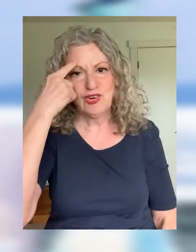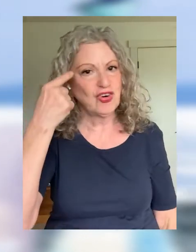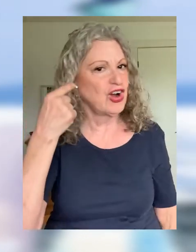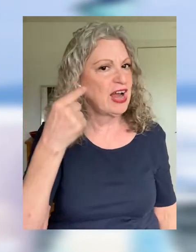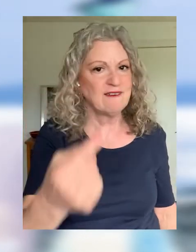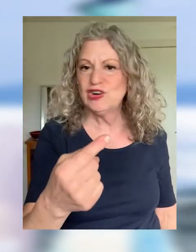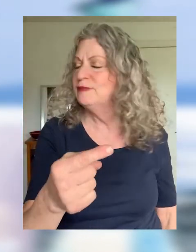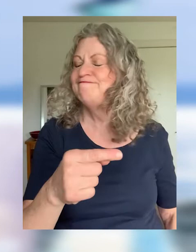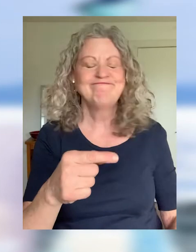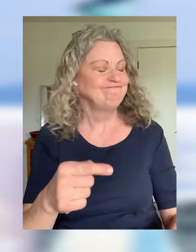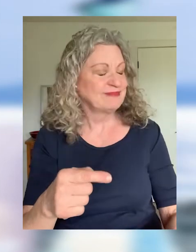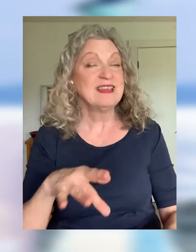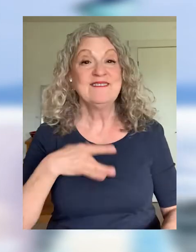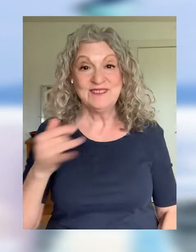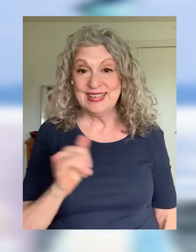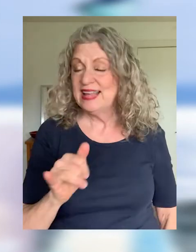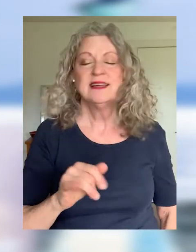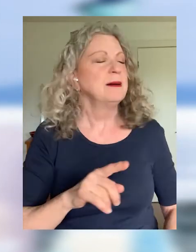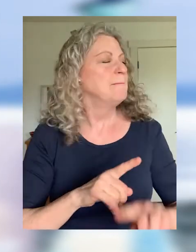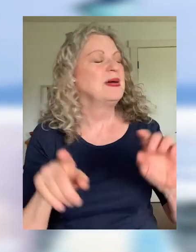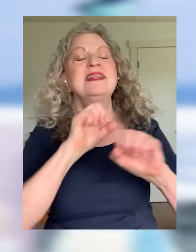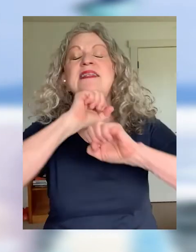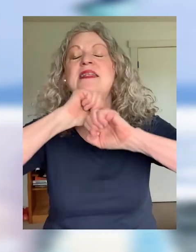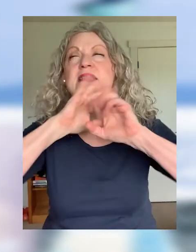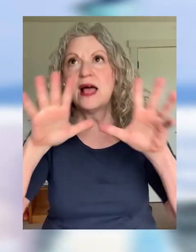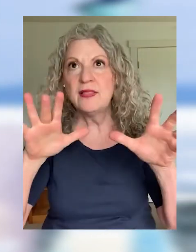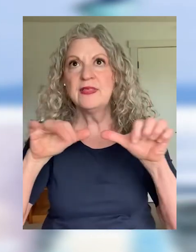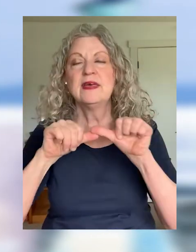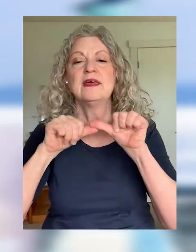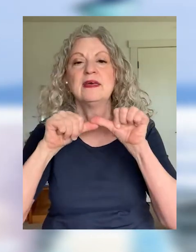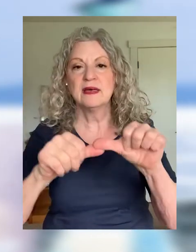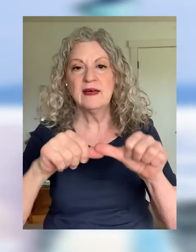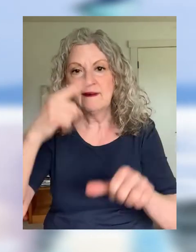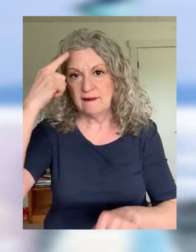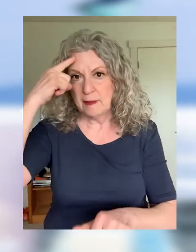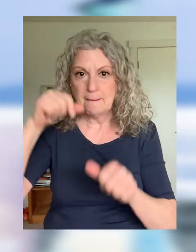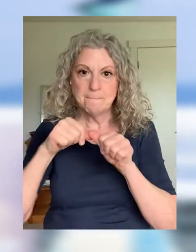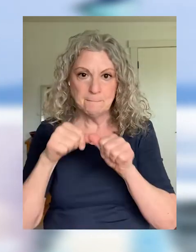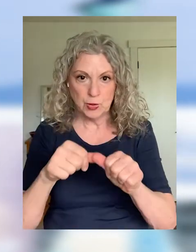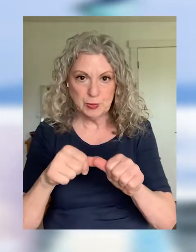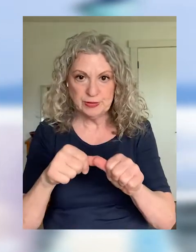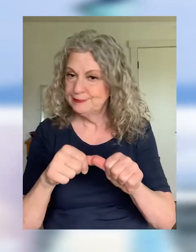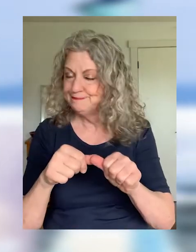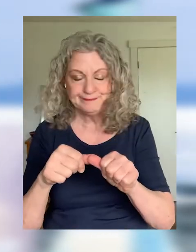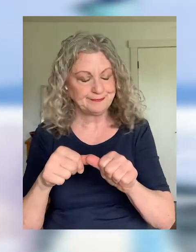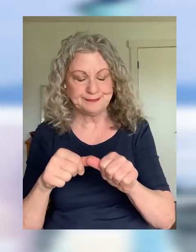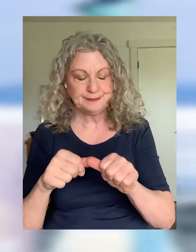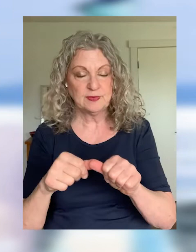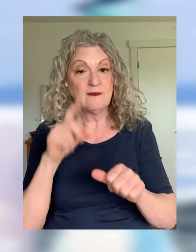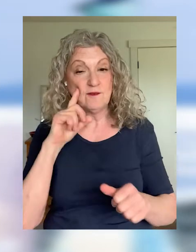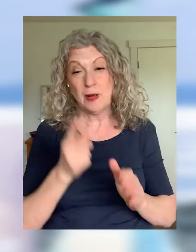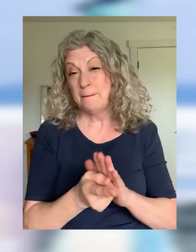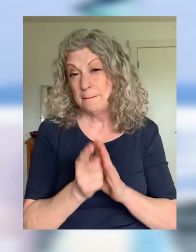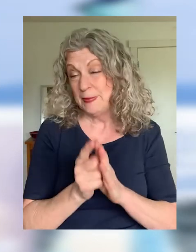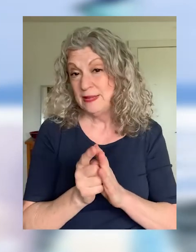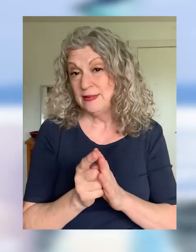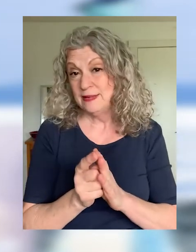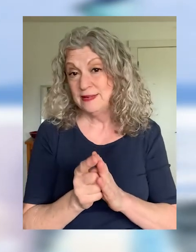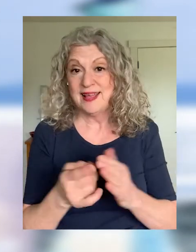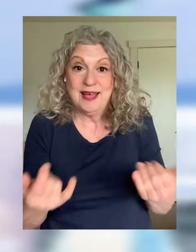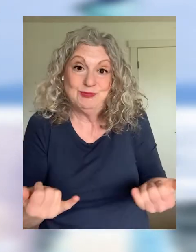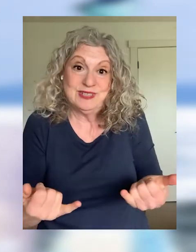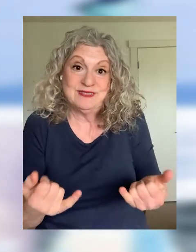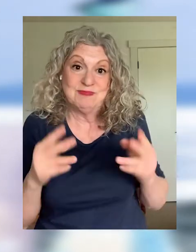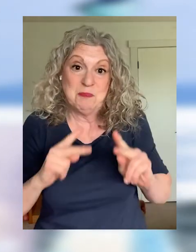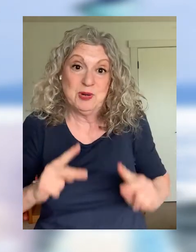it feels like it might. Nothing lasts forever." For a minute, as well as being their teacher, I am just